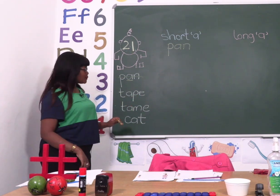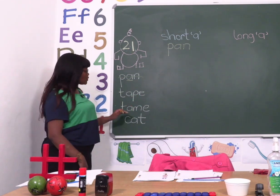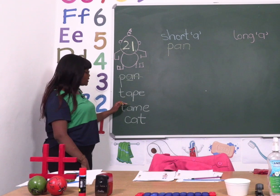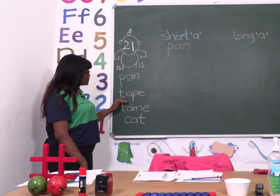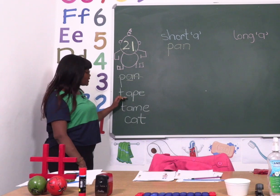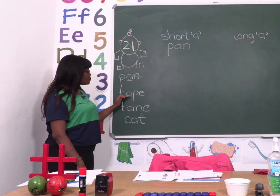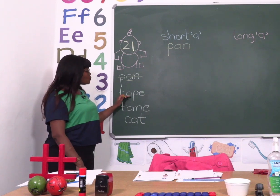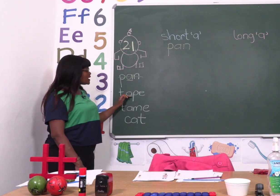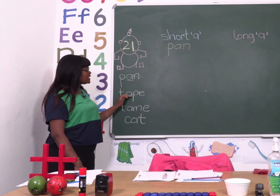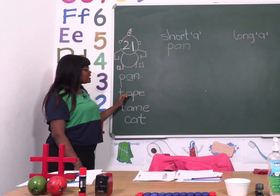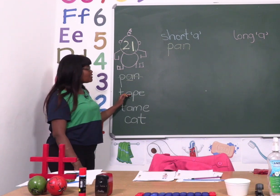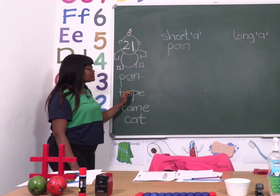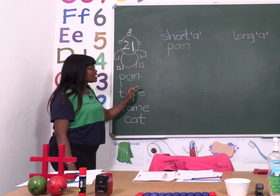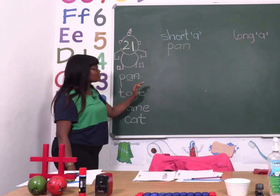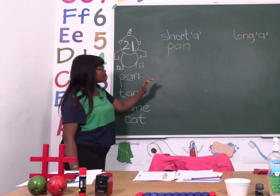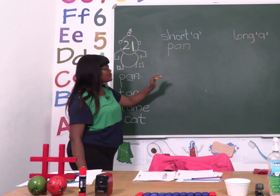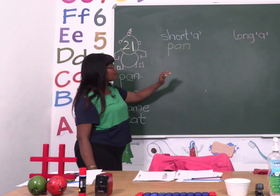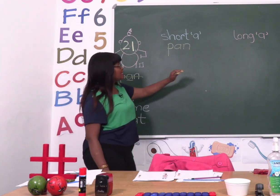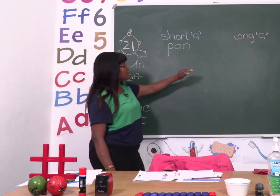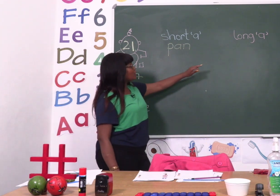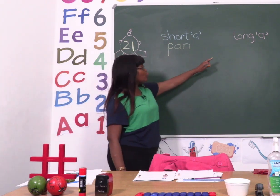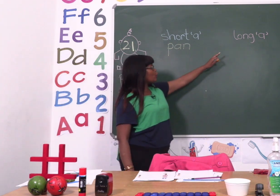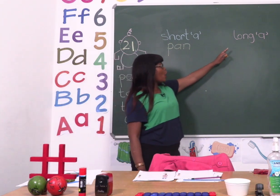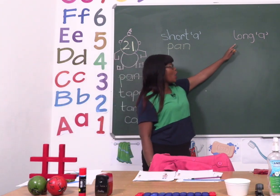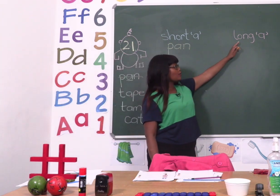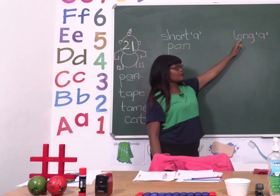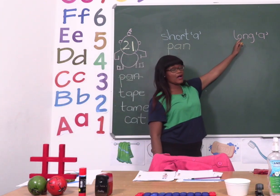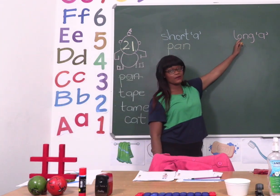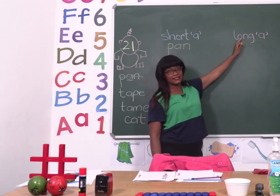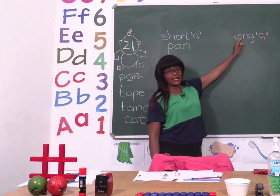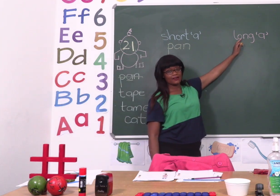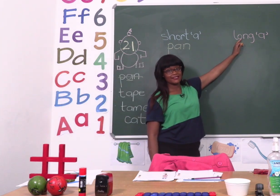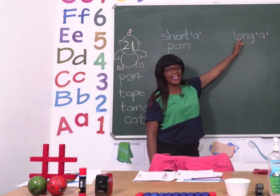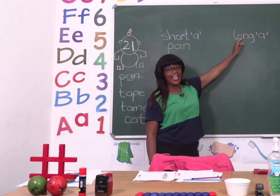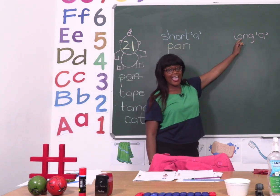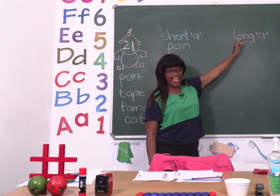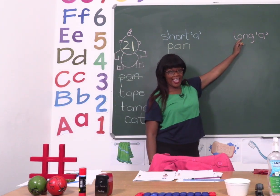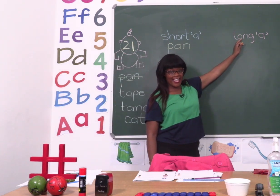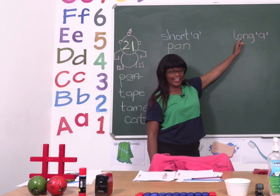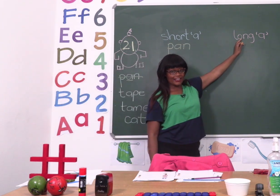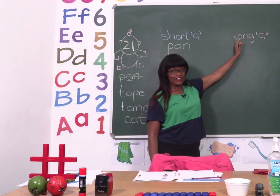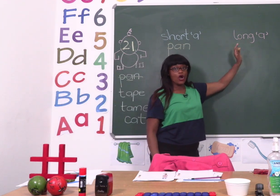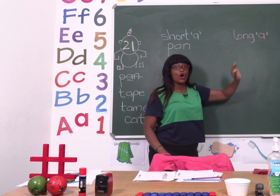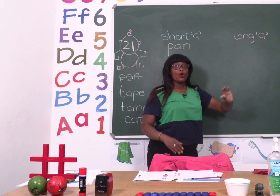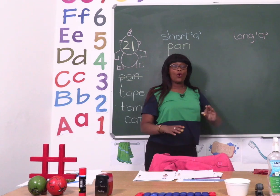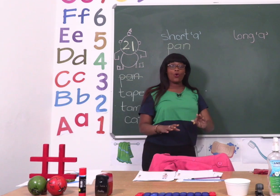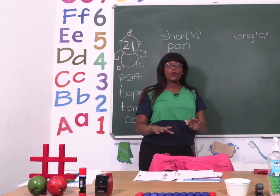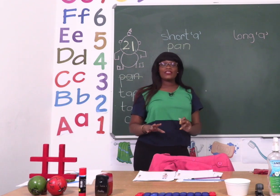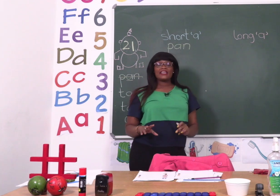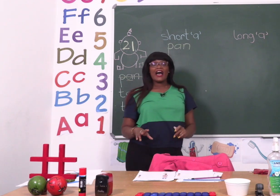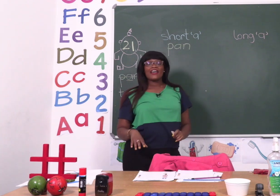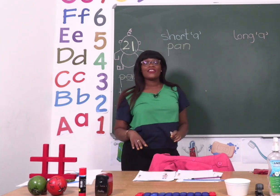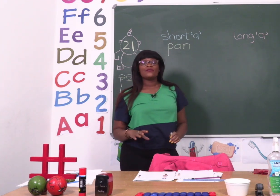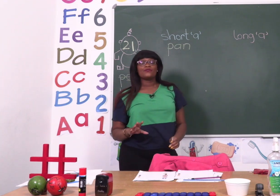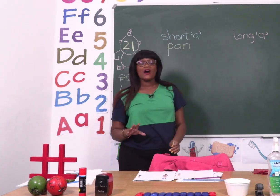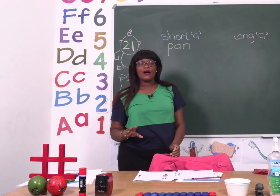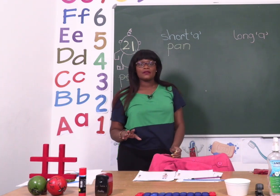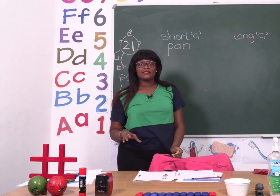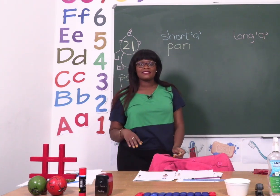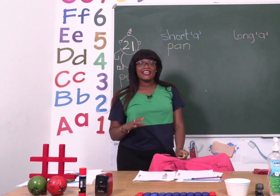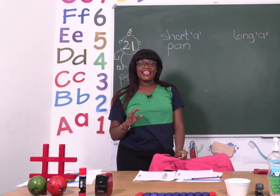girls, because when we now start using the long vowel sound A, all the